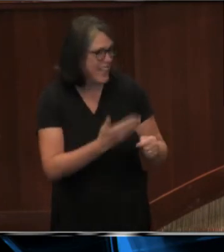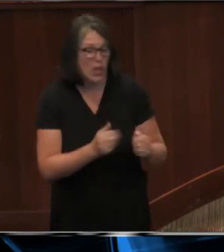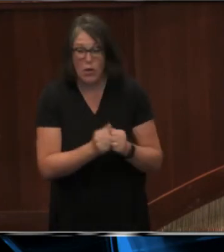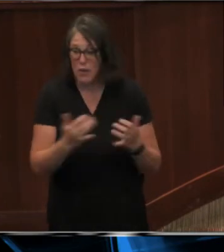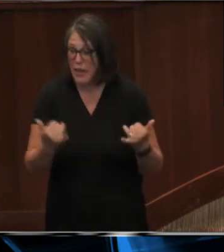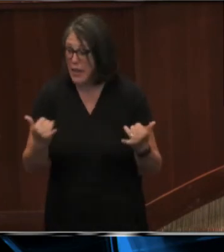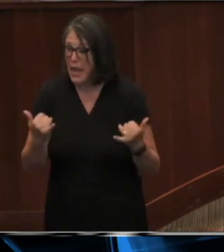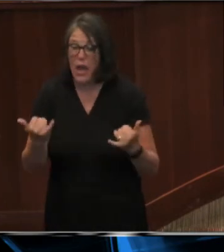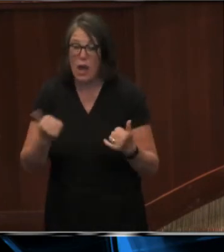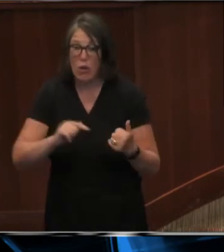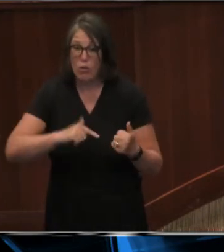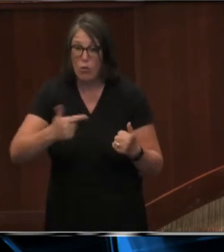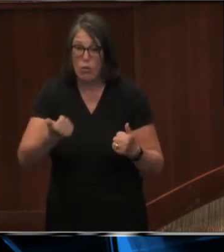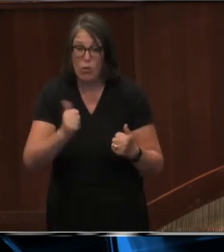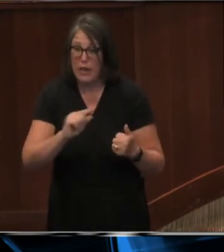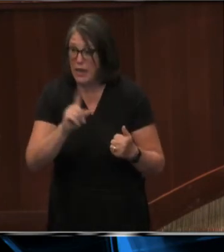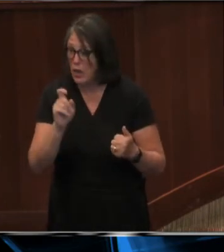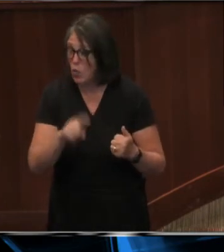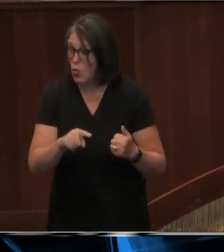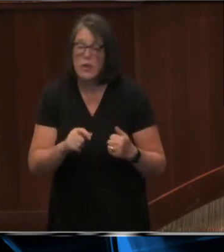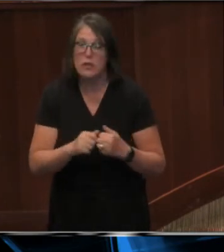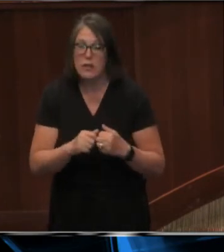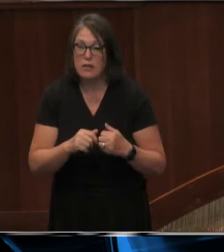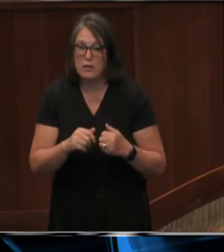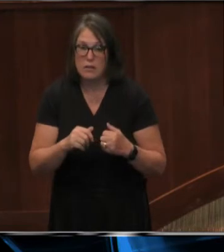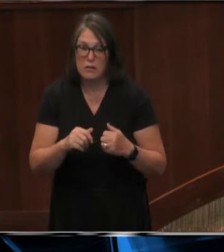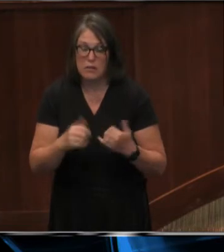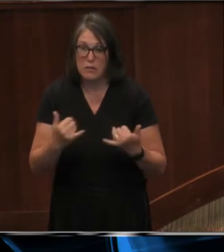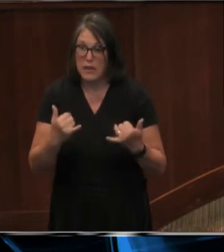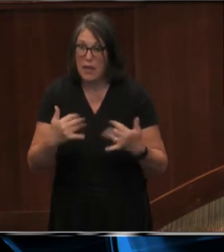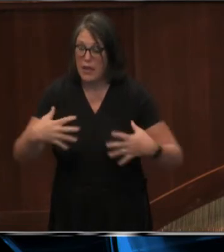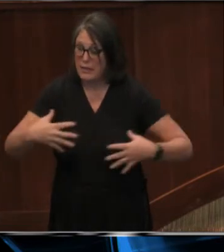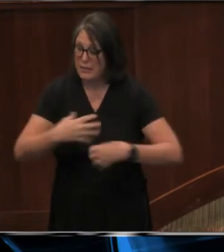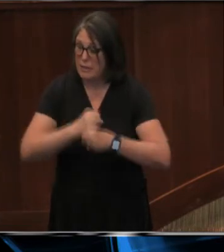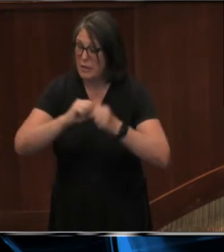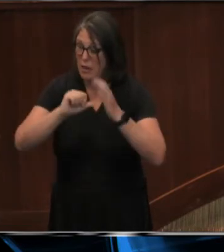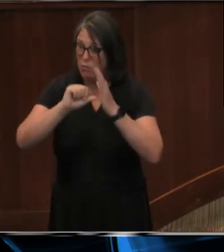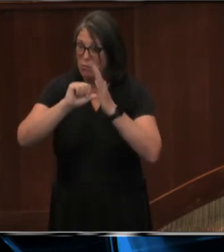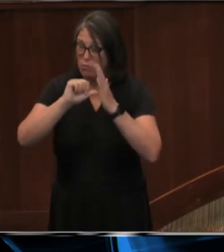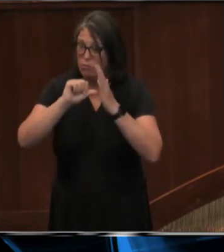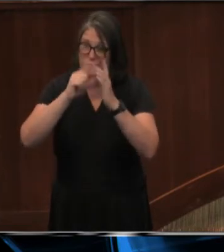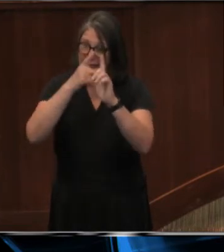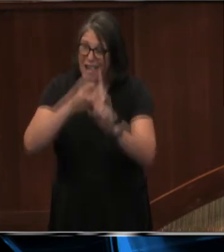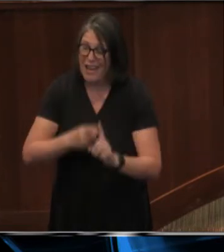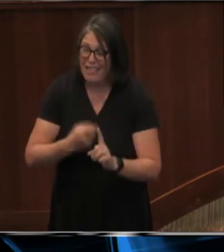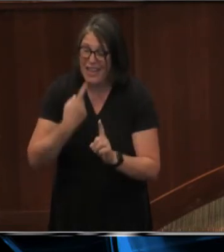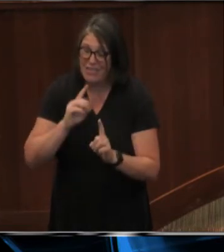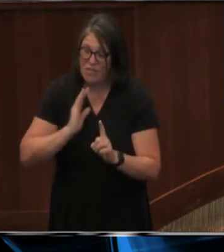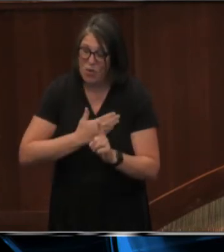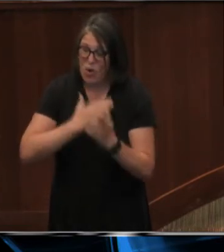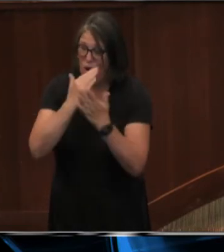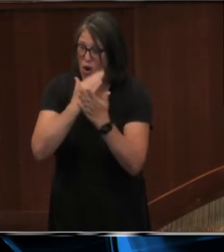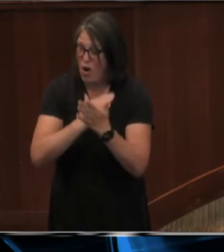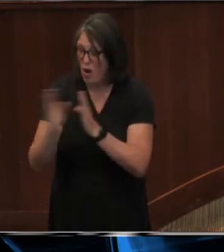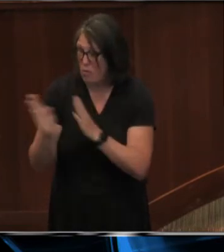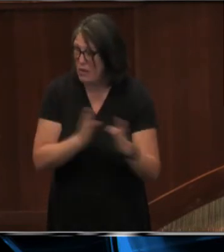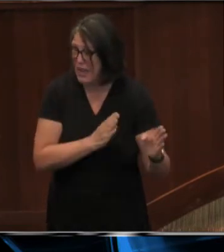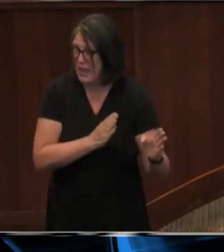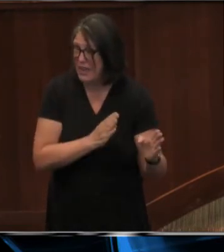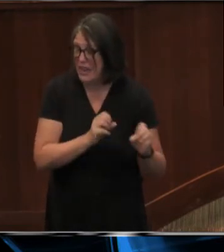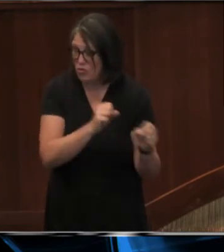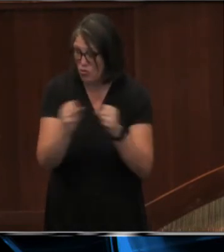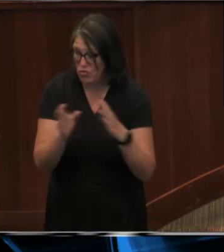that, we'll take any questions, and that sums up some of the highlights of our mitigation plan as well as our communication